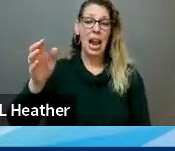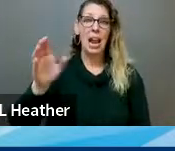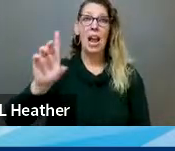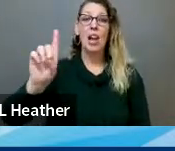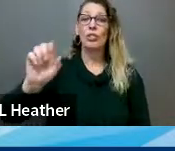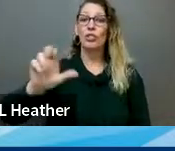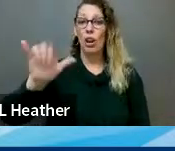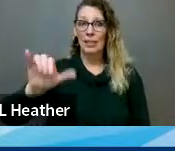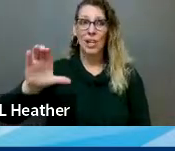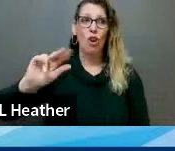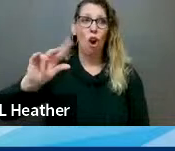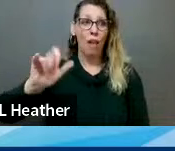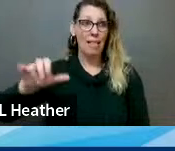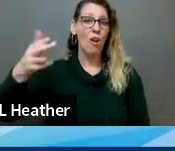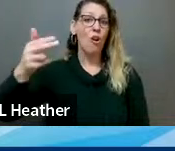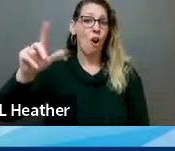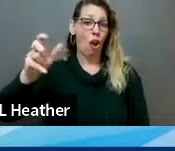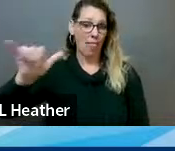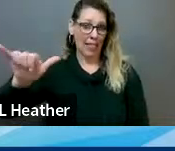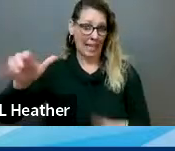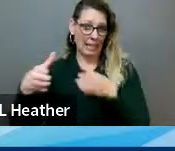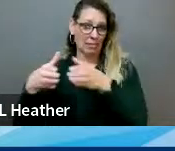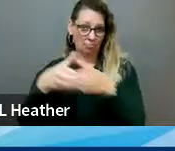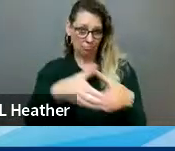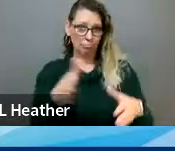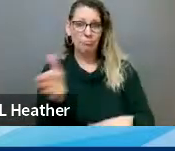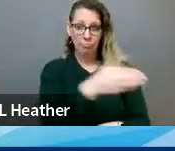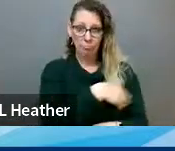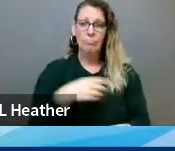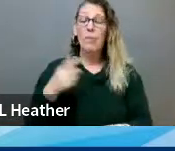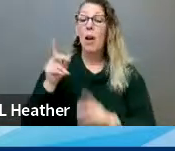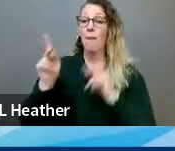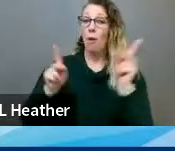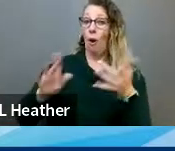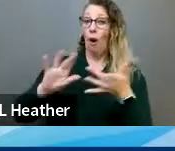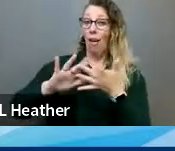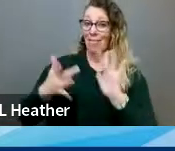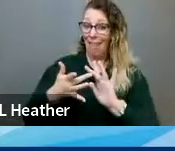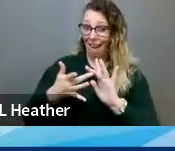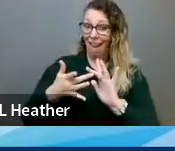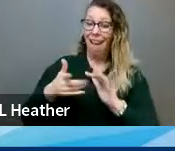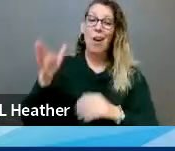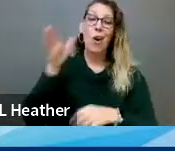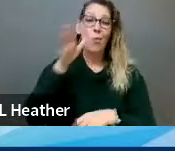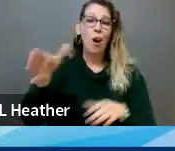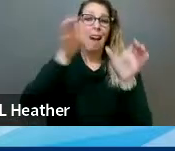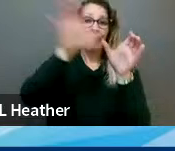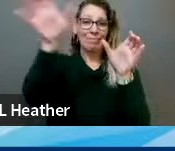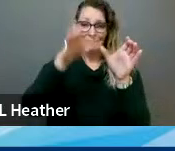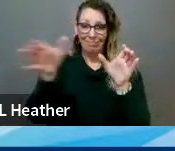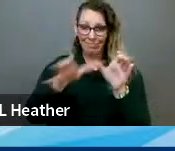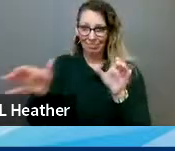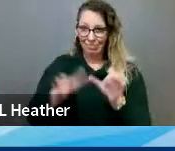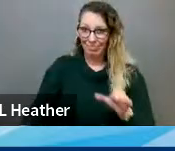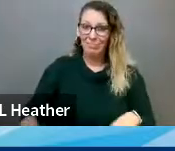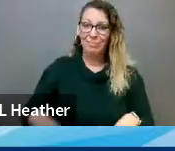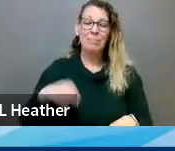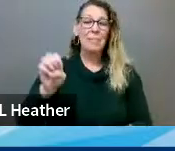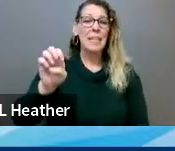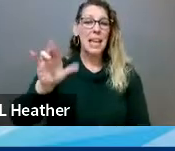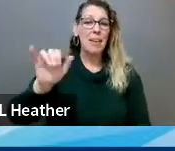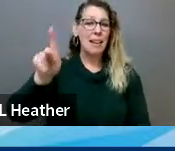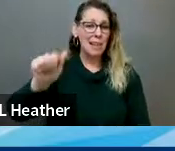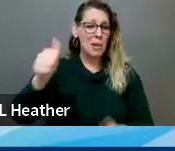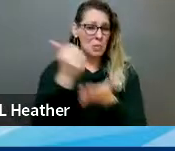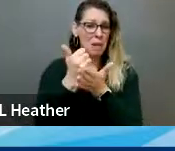Darcy, Carly, and Holly will be together. And folks online, I will move you into your groups now. Eric, can you help people